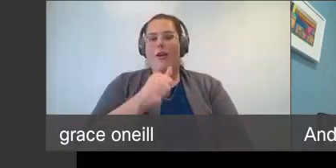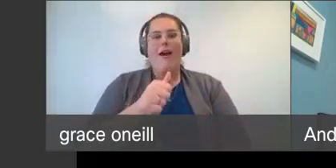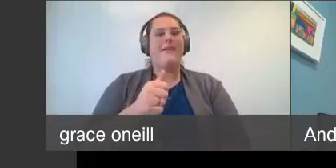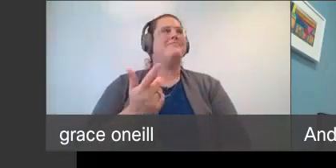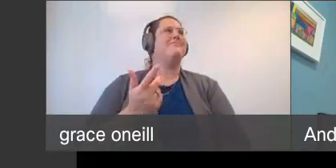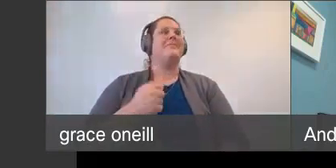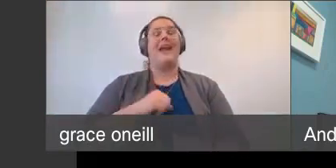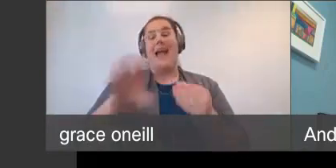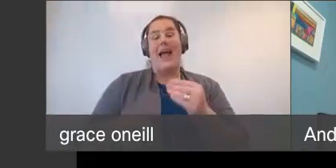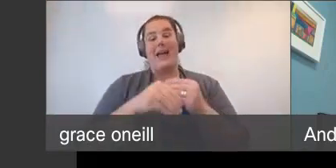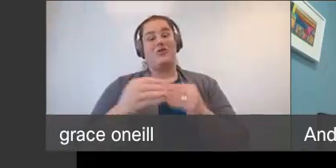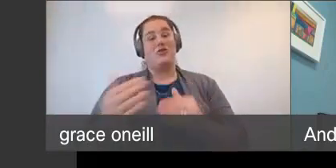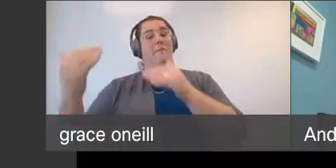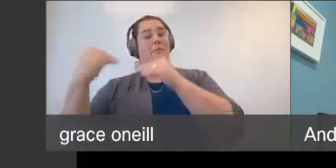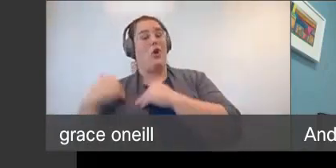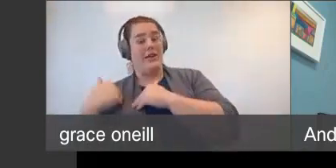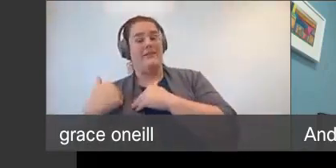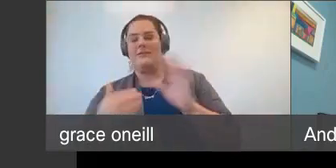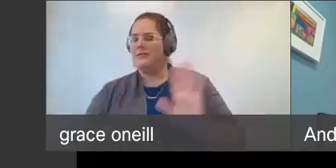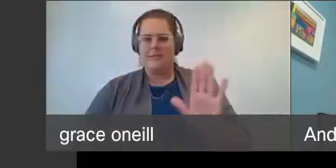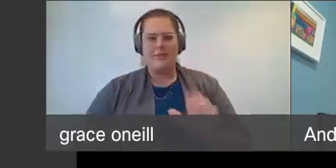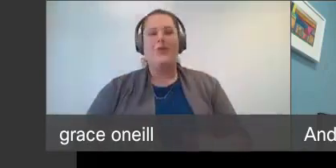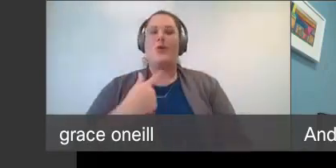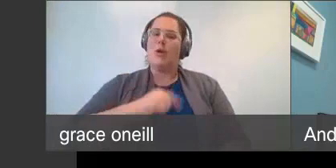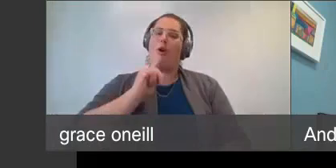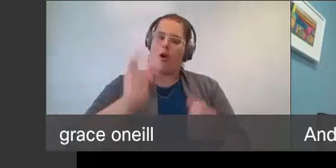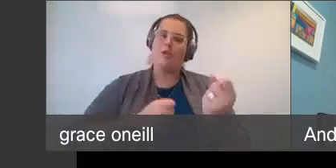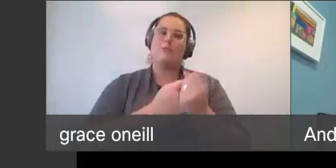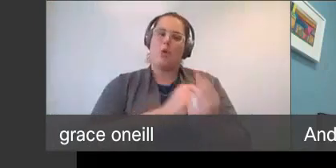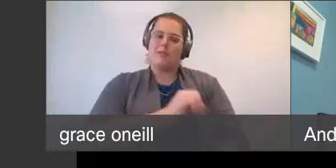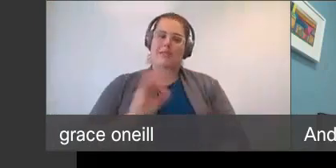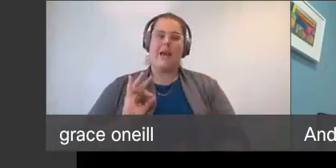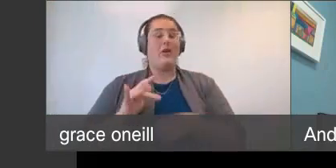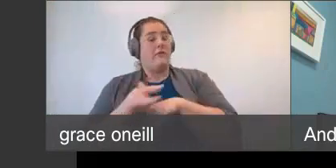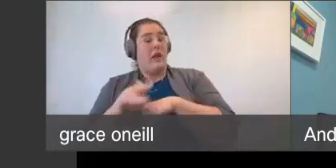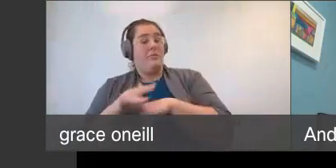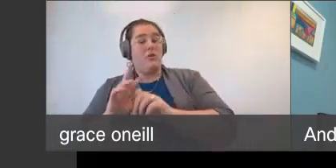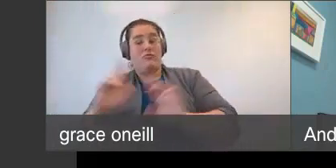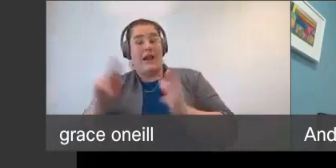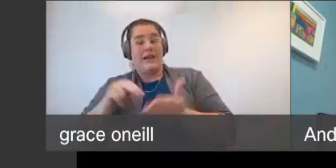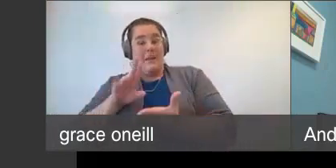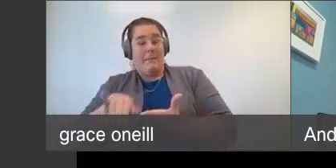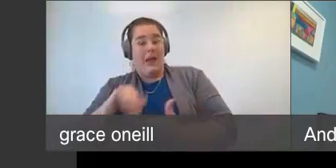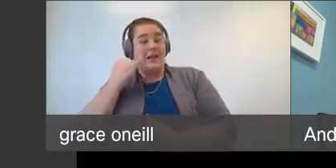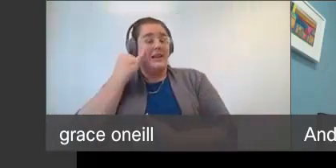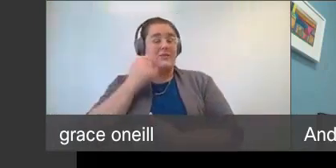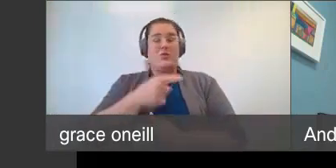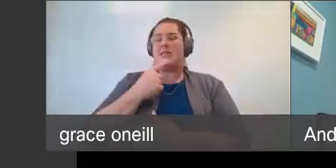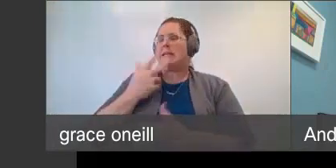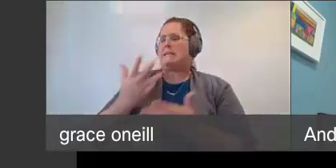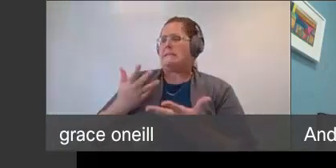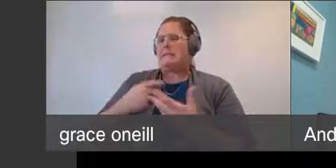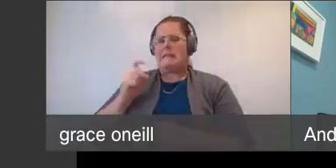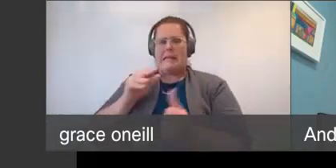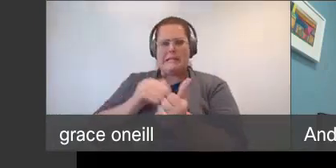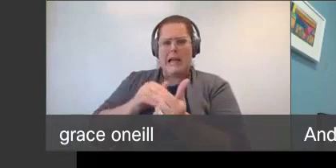individuals. We are there as a support staff, 24 hours a day, 7 days a week. If you need a physician to speak to clarify anything, answer a question, we are